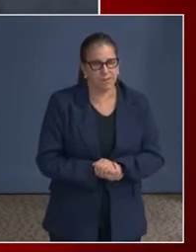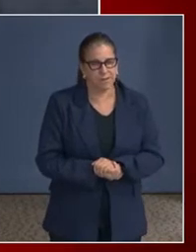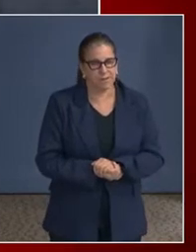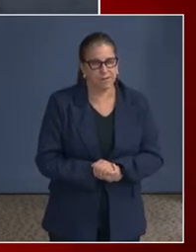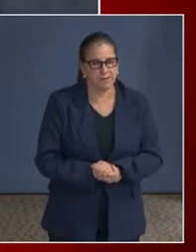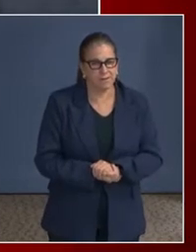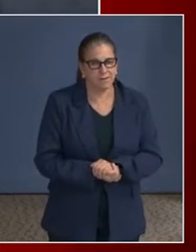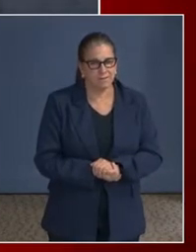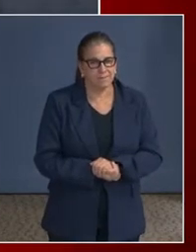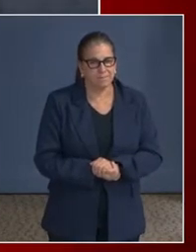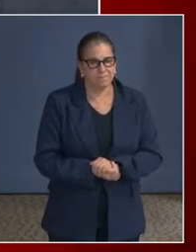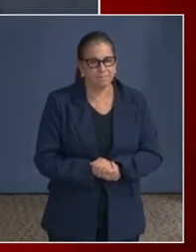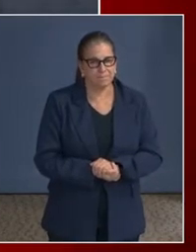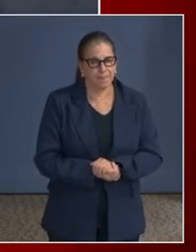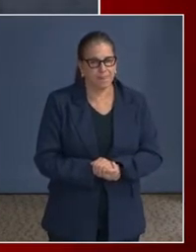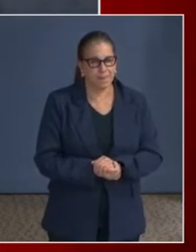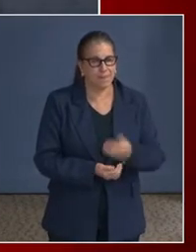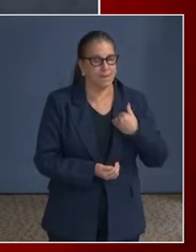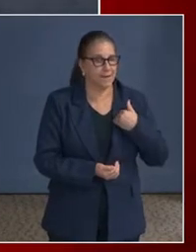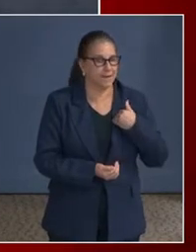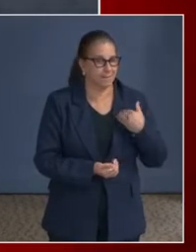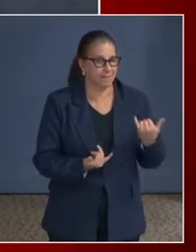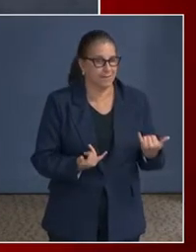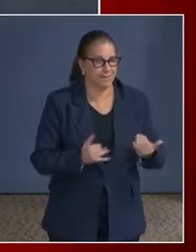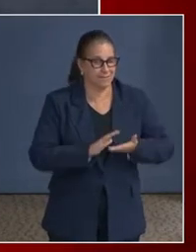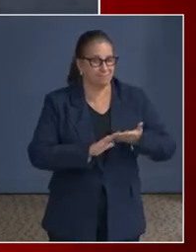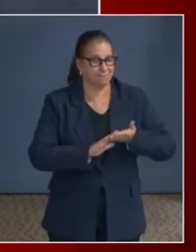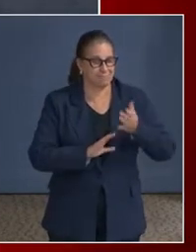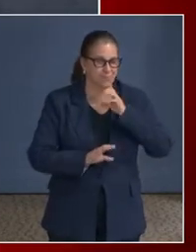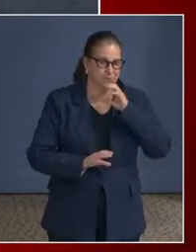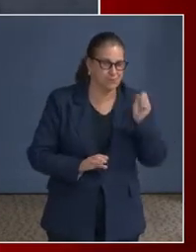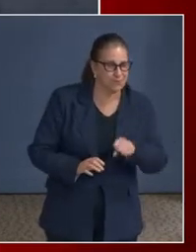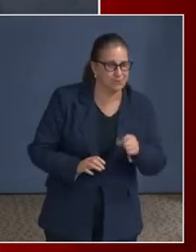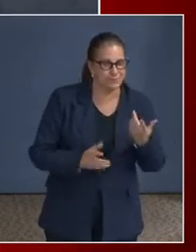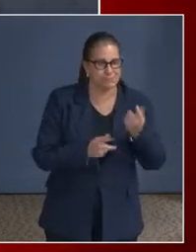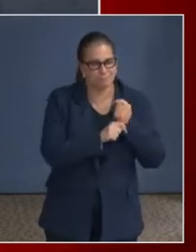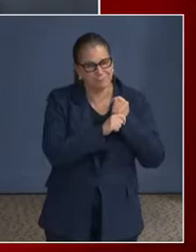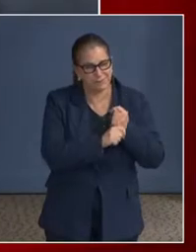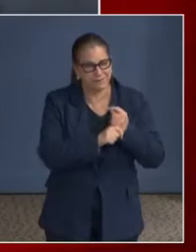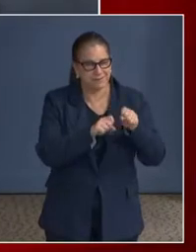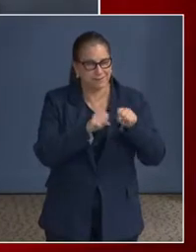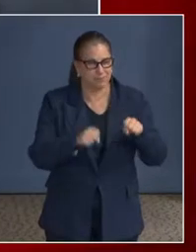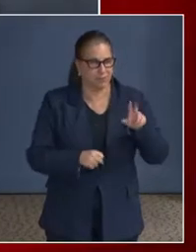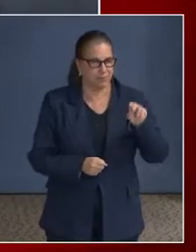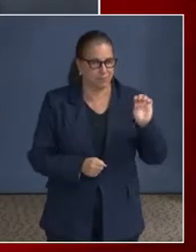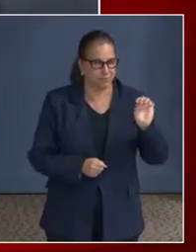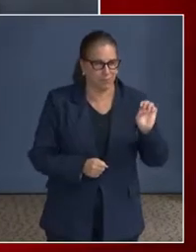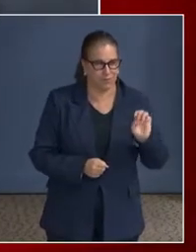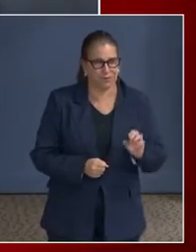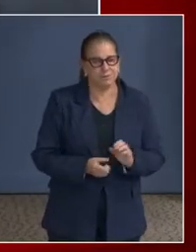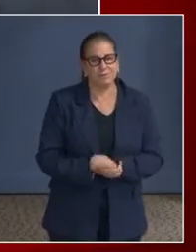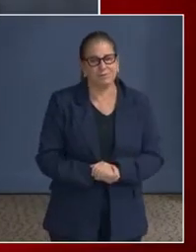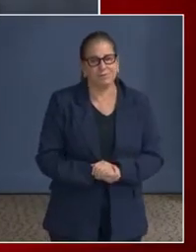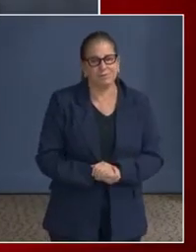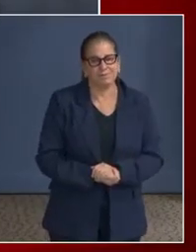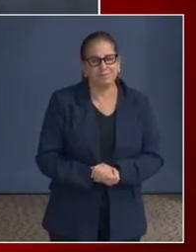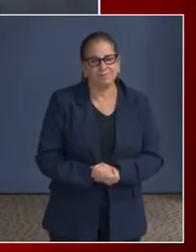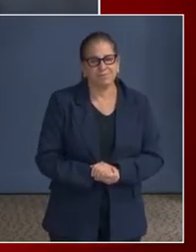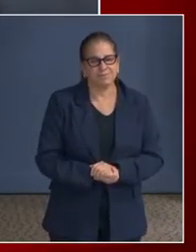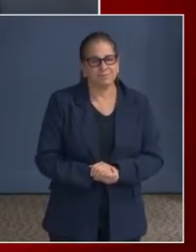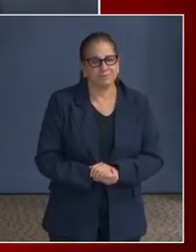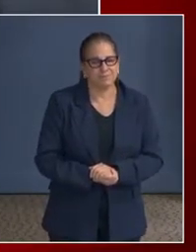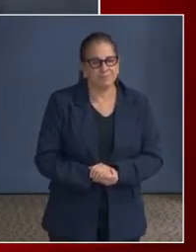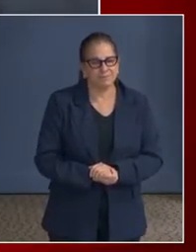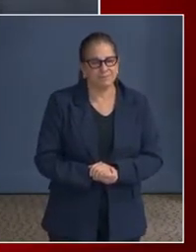unemployment that our unemployment trust fund pays for. Employees pay into it, and when